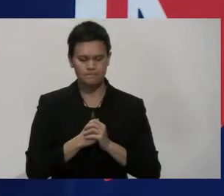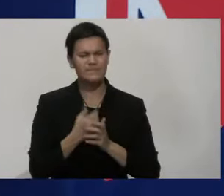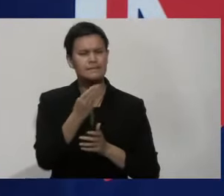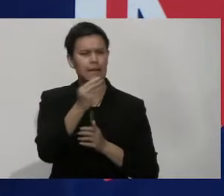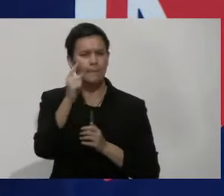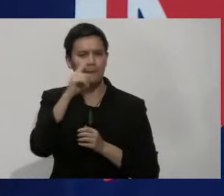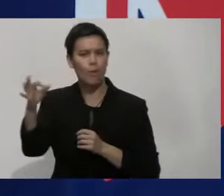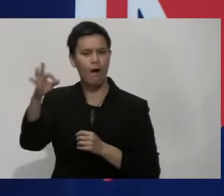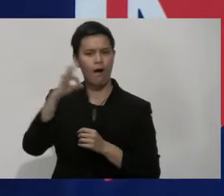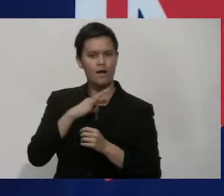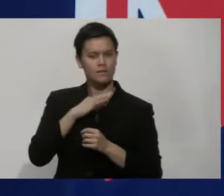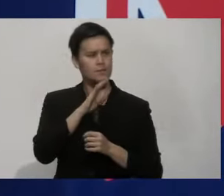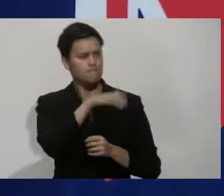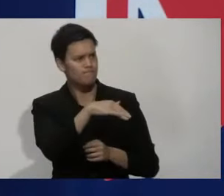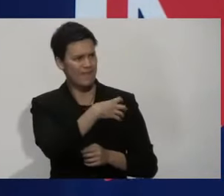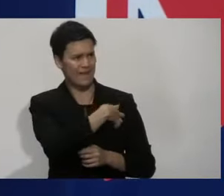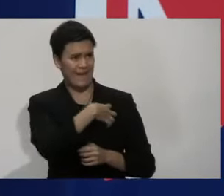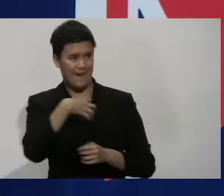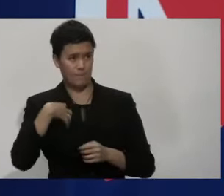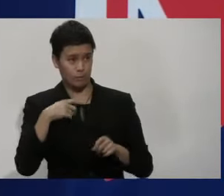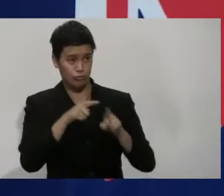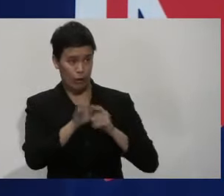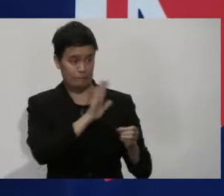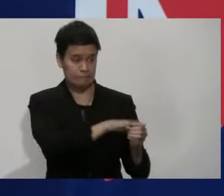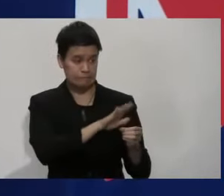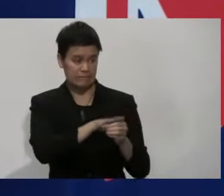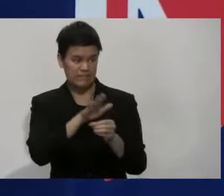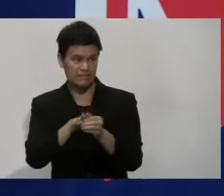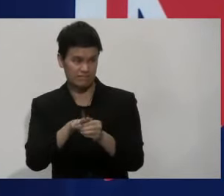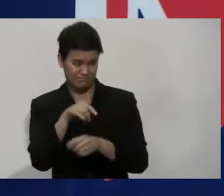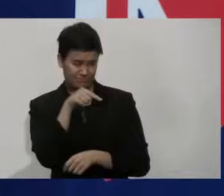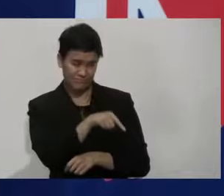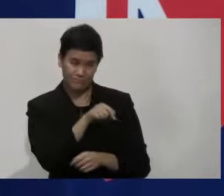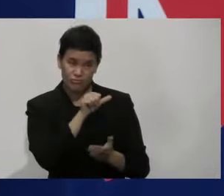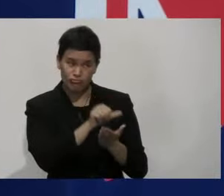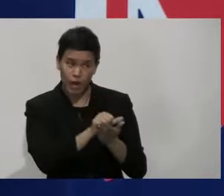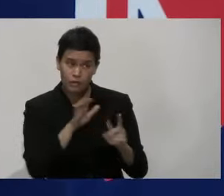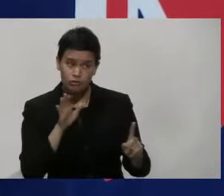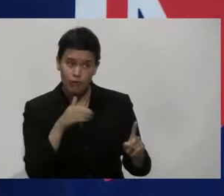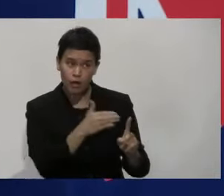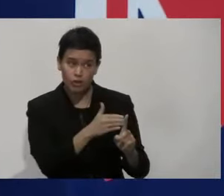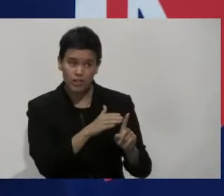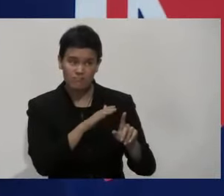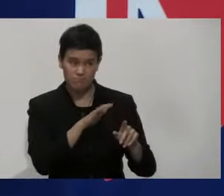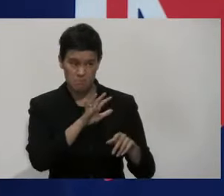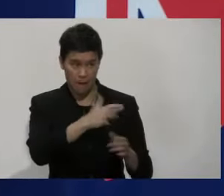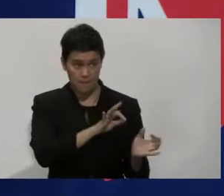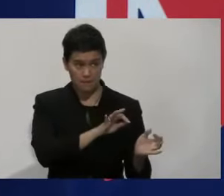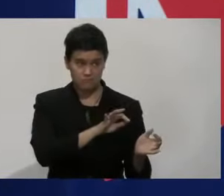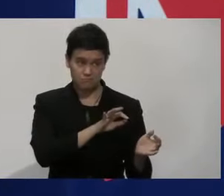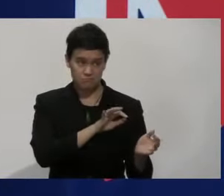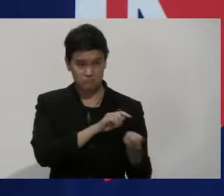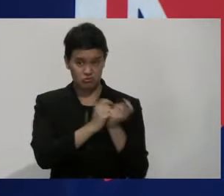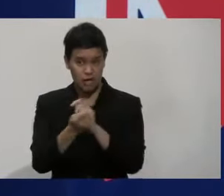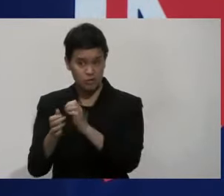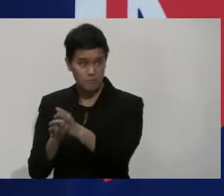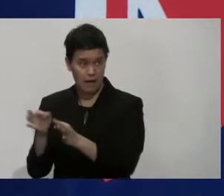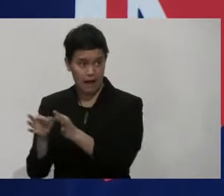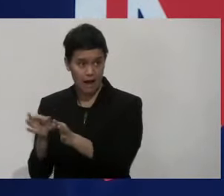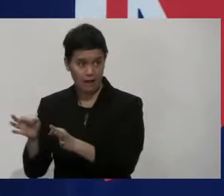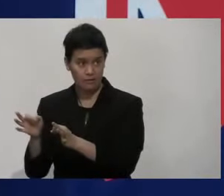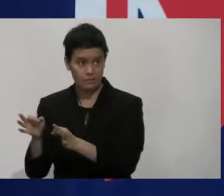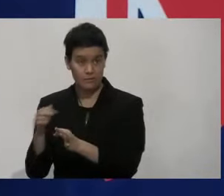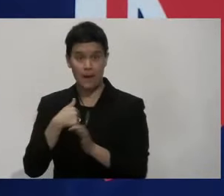should change when it comes to taking on COVID-19. The answer is no. As I look around the world and